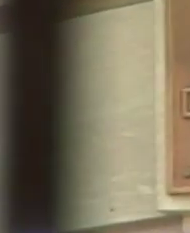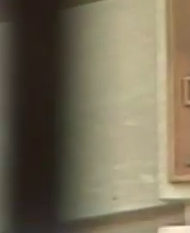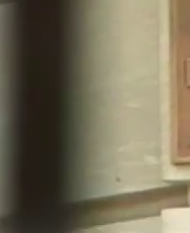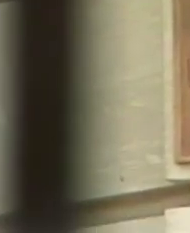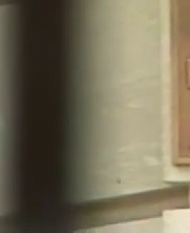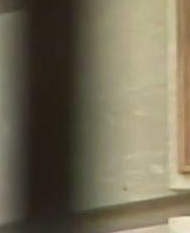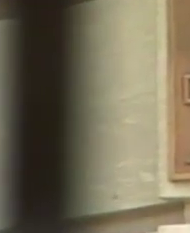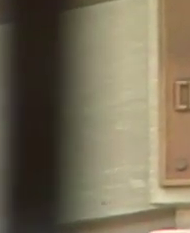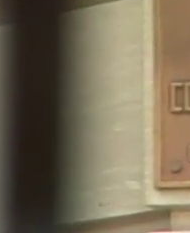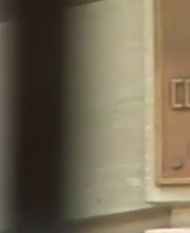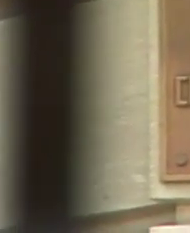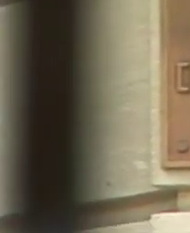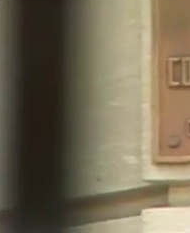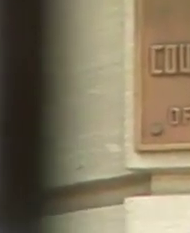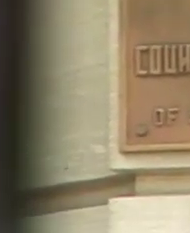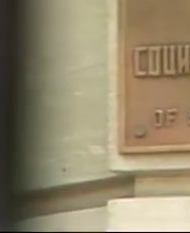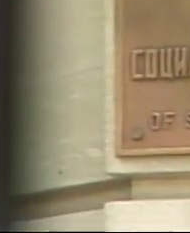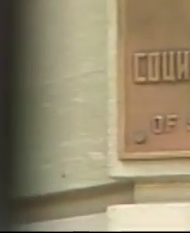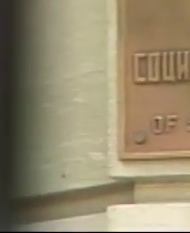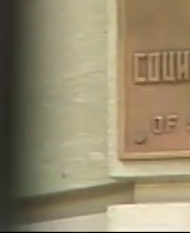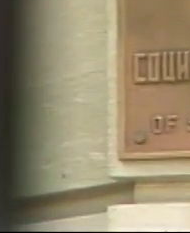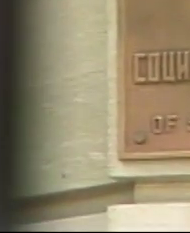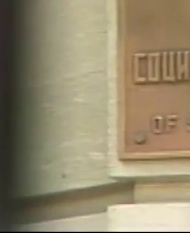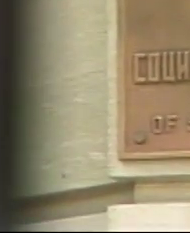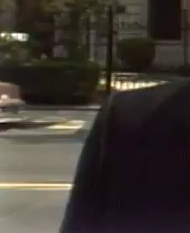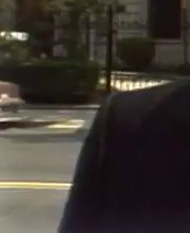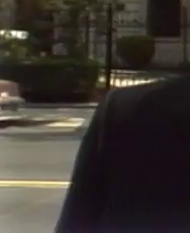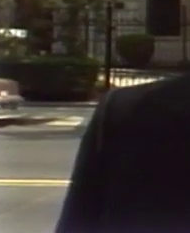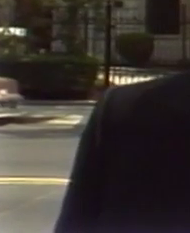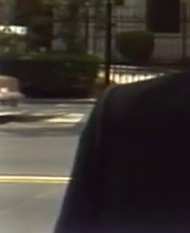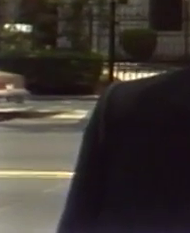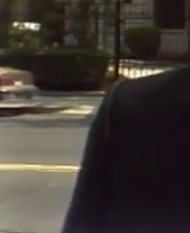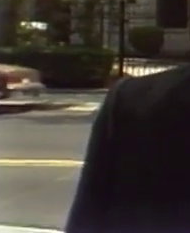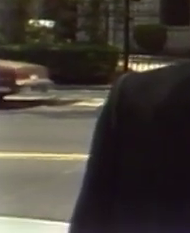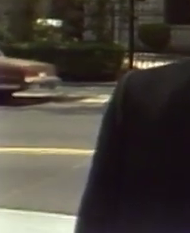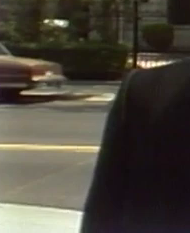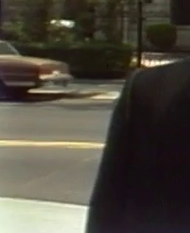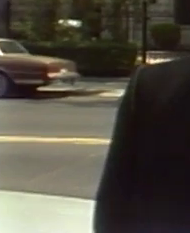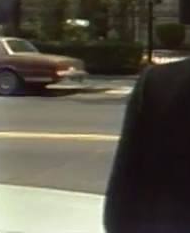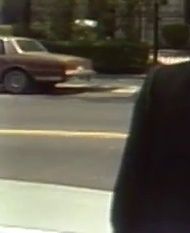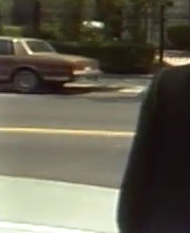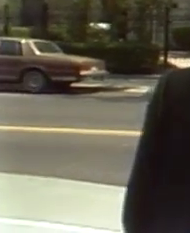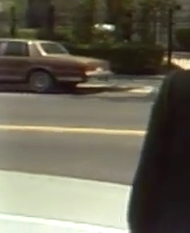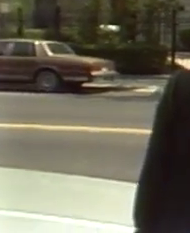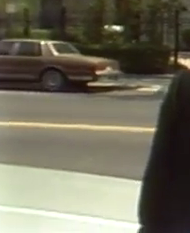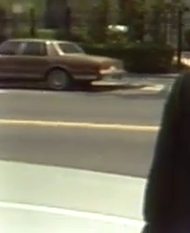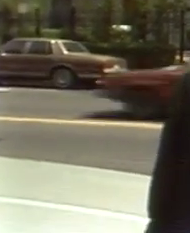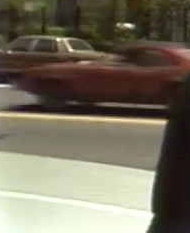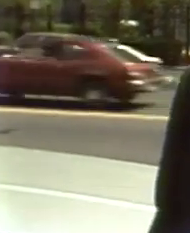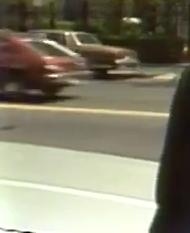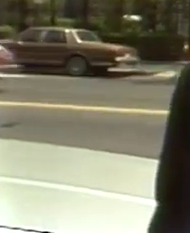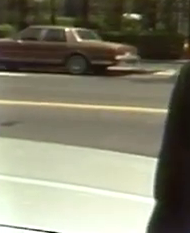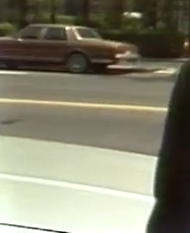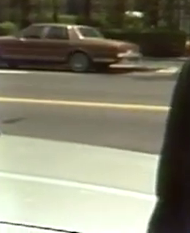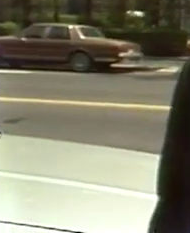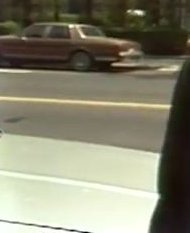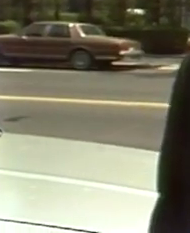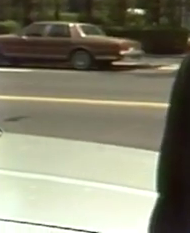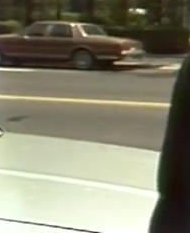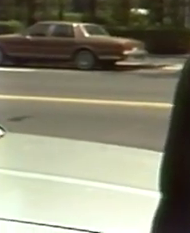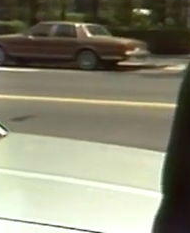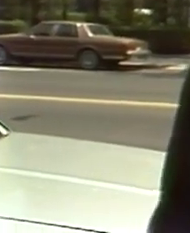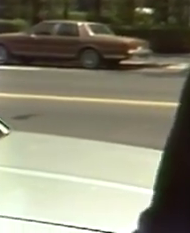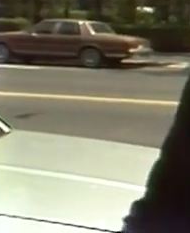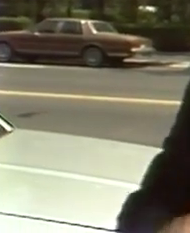between slavery and freedom. It is my conviction that America cannot survive the 1980s as a free